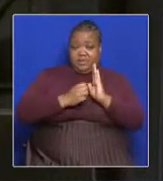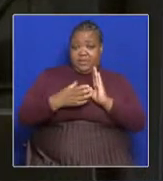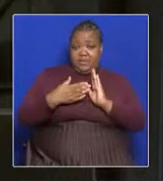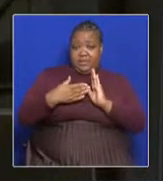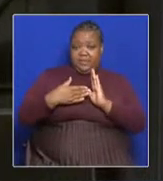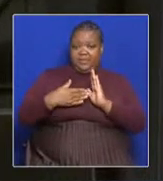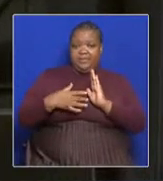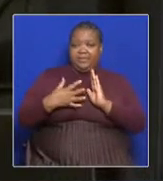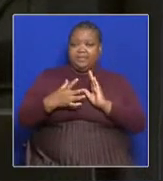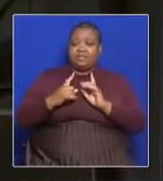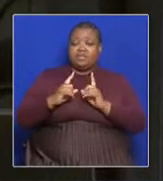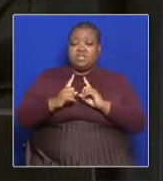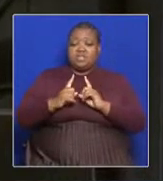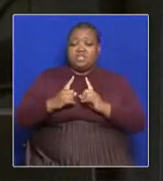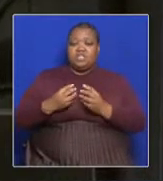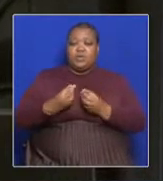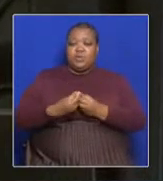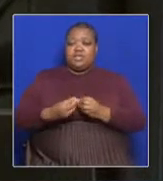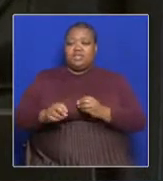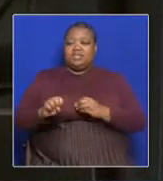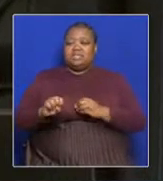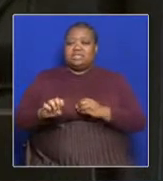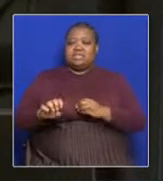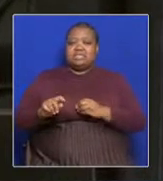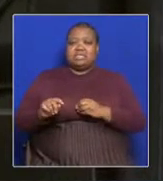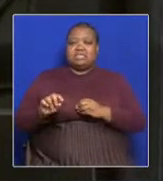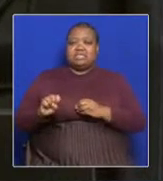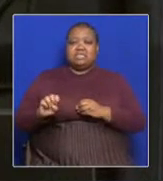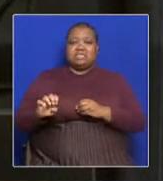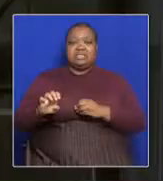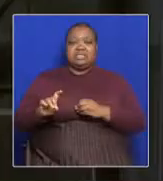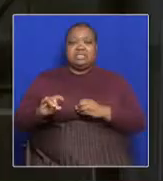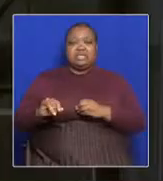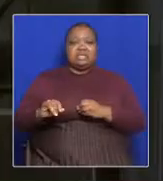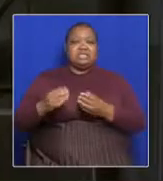with Sitsedi, which was a general discussion, you say.